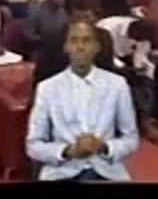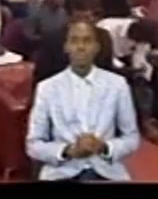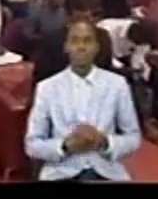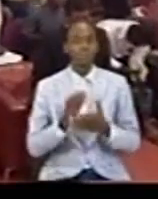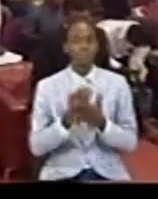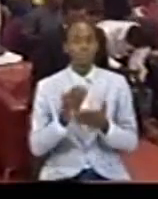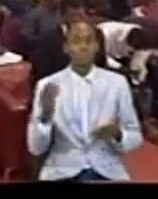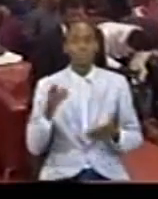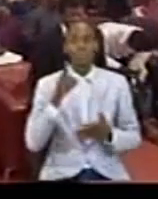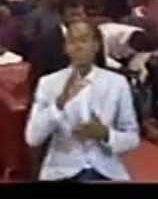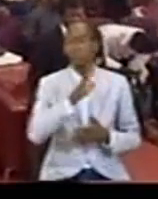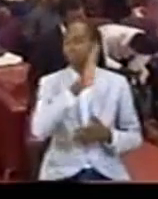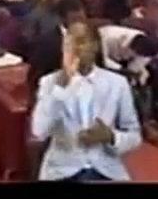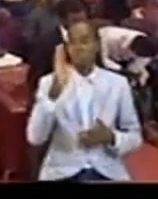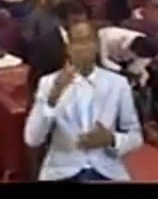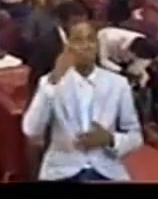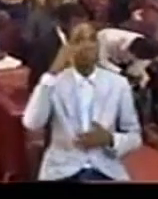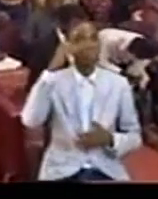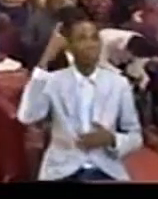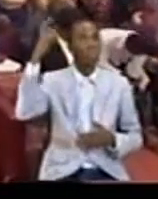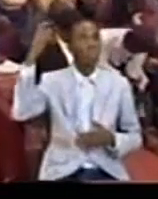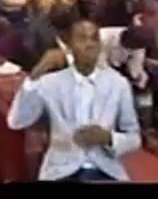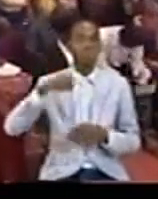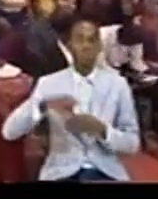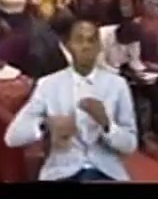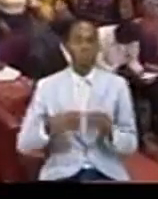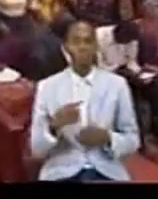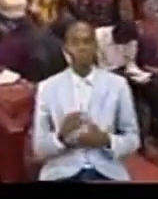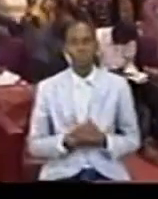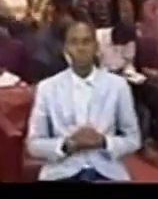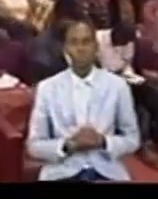Something you never dreamt of.